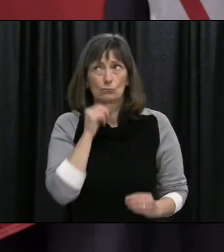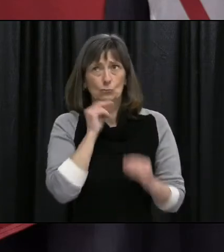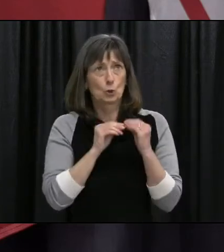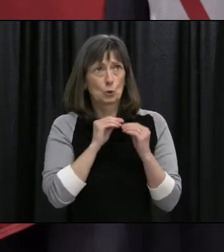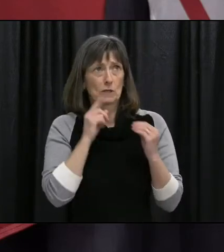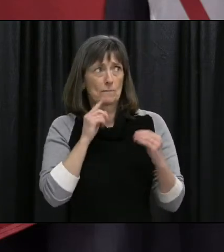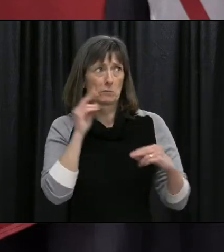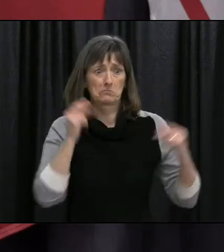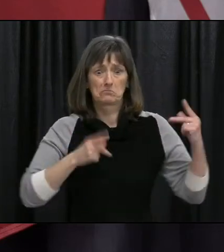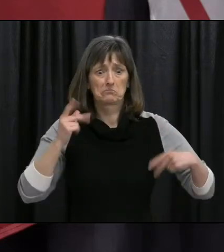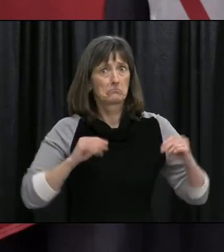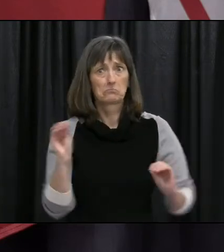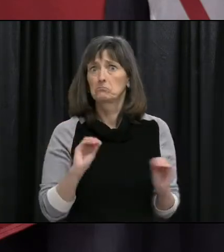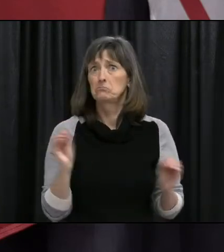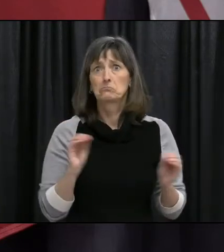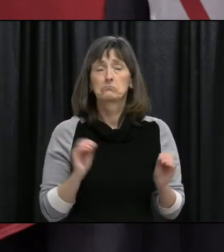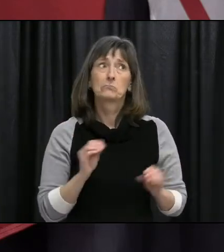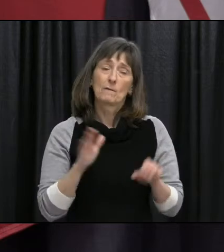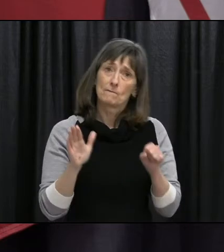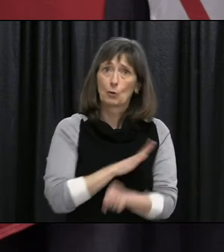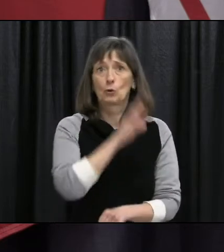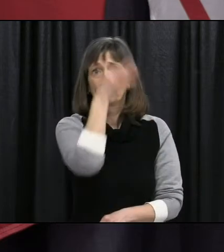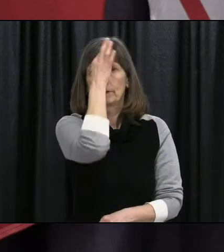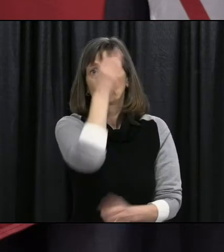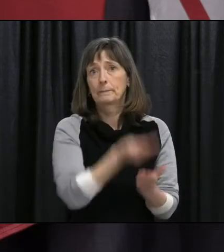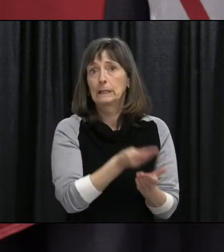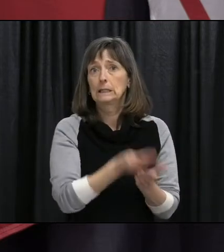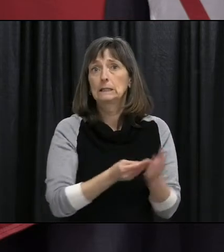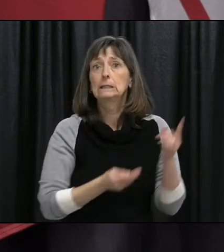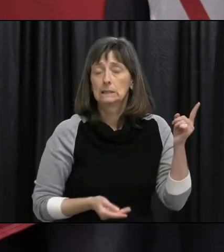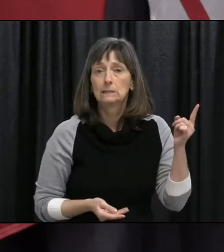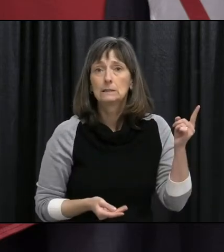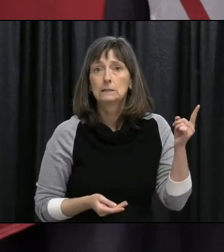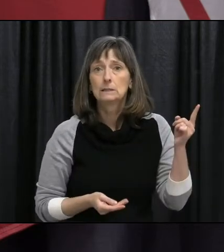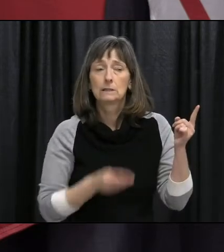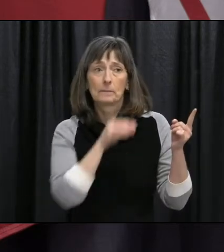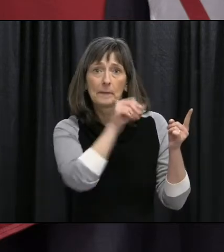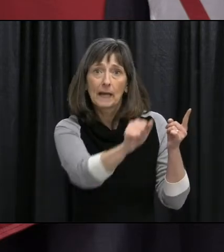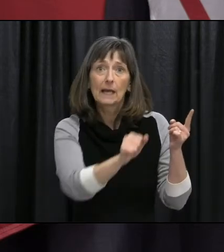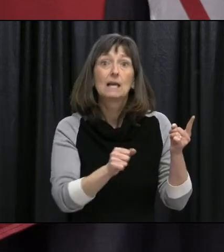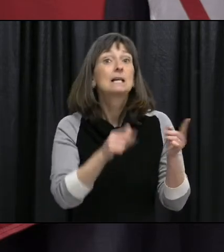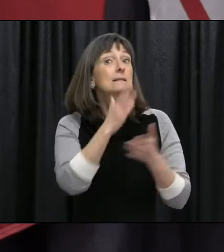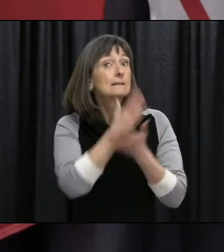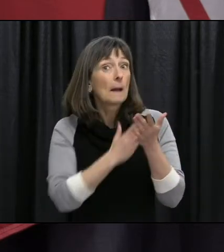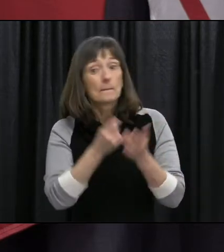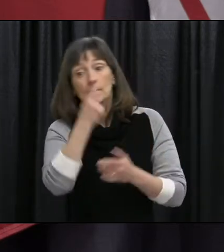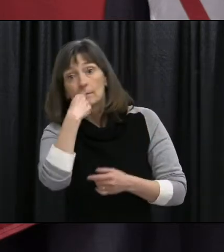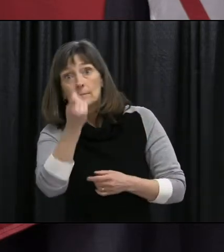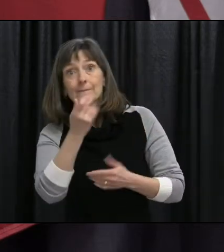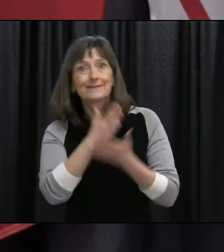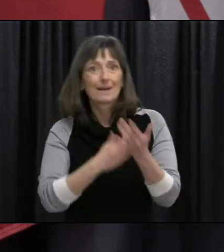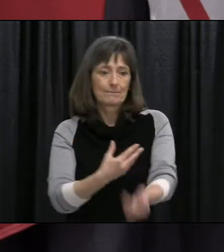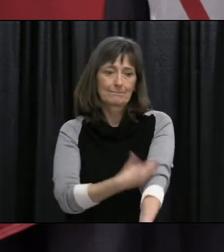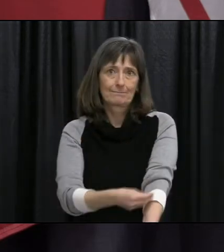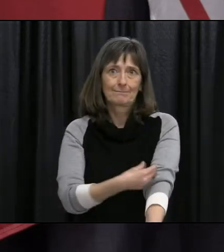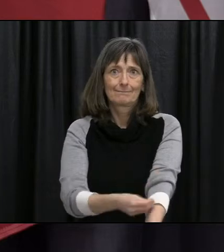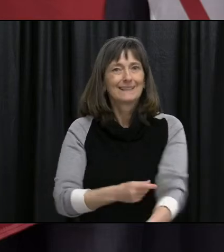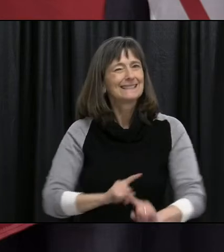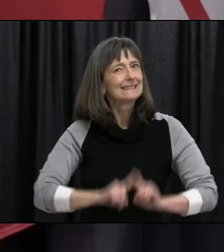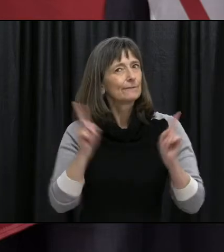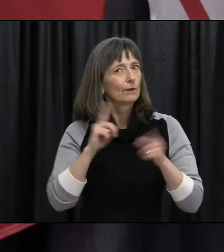negotiation on funding. The Prime Minister has clearly pointed out that this would be borne by the federal government, the cost to do this level of testing